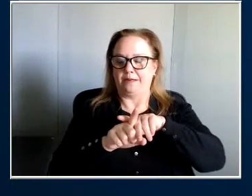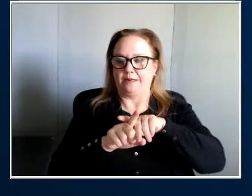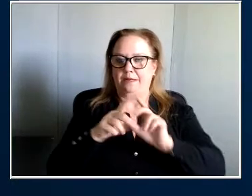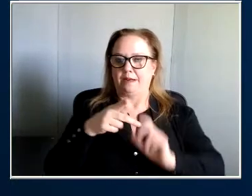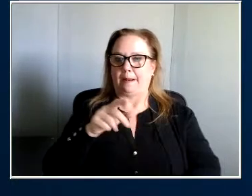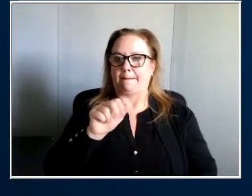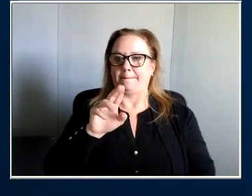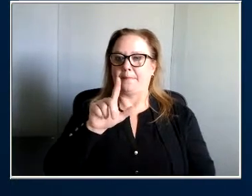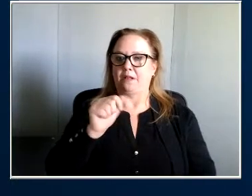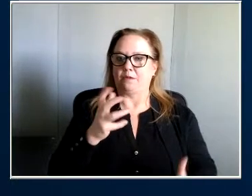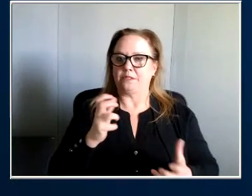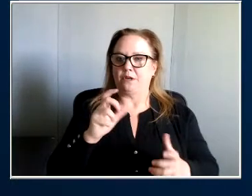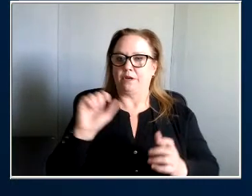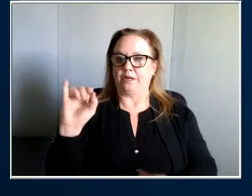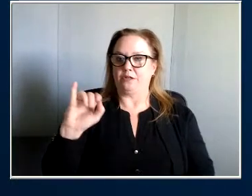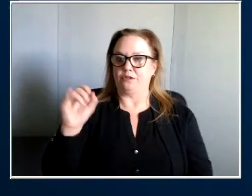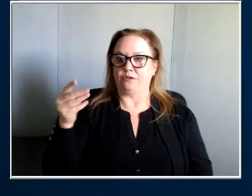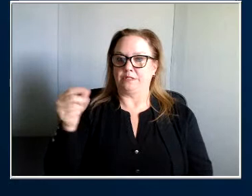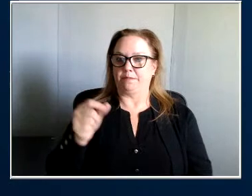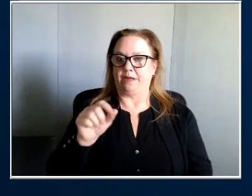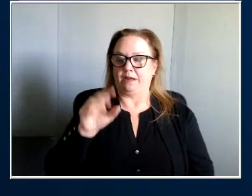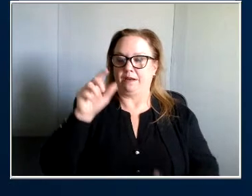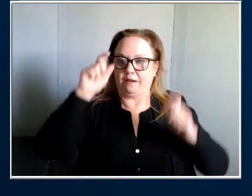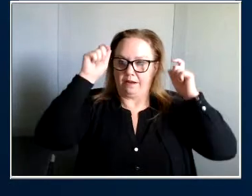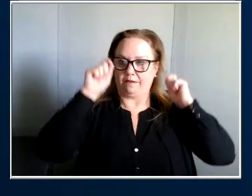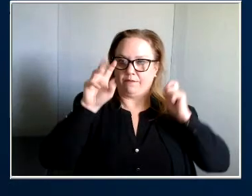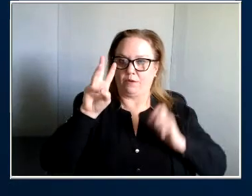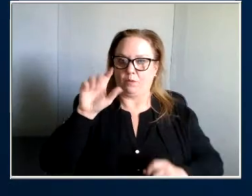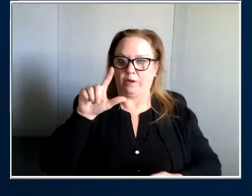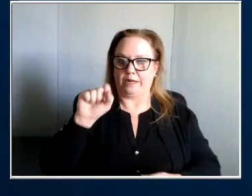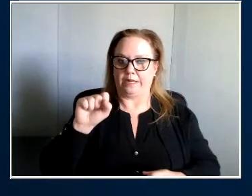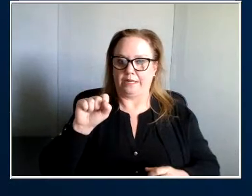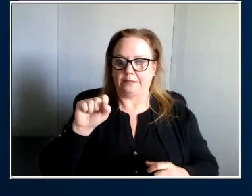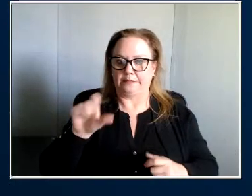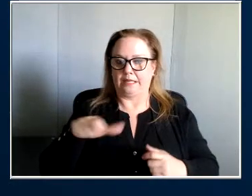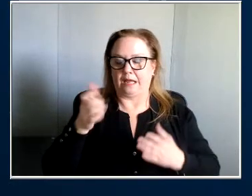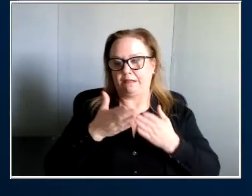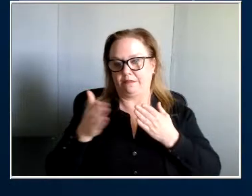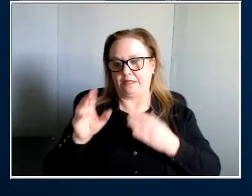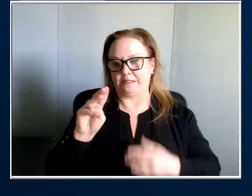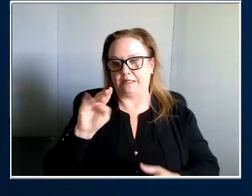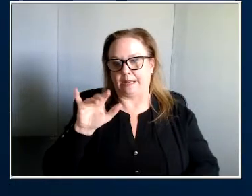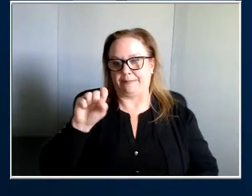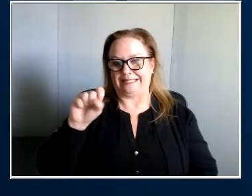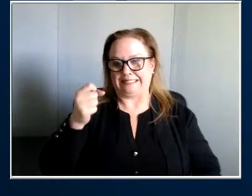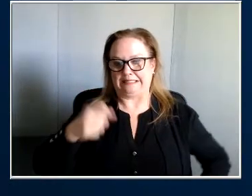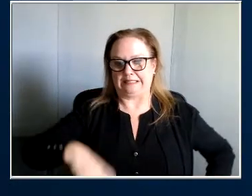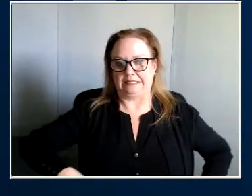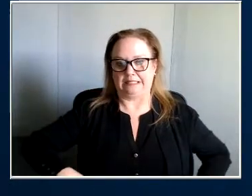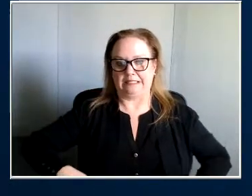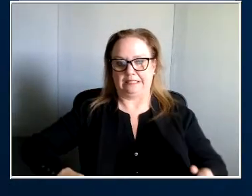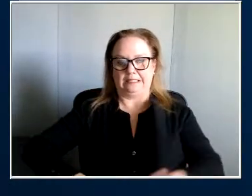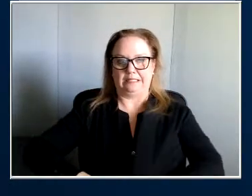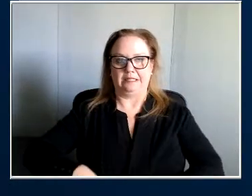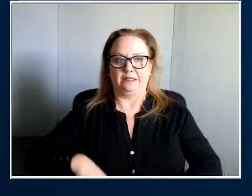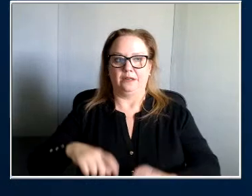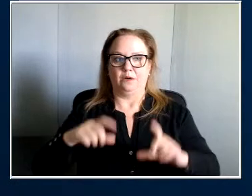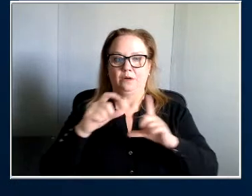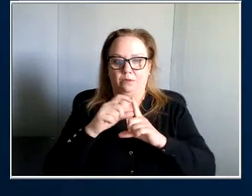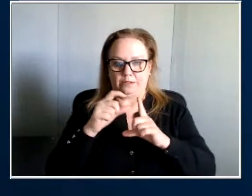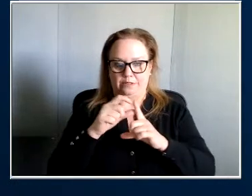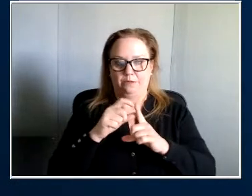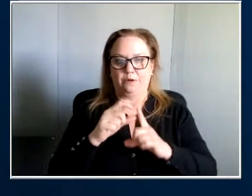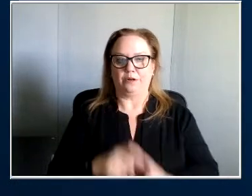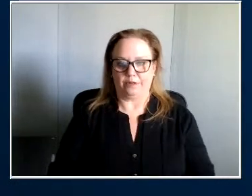to know, will insurance pay for wigs and other items at Missy's Boutique? All right, what's the word about yes.